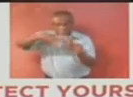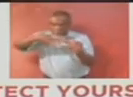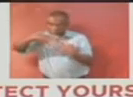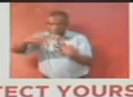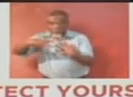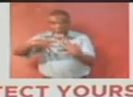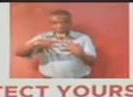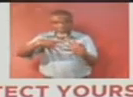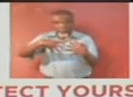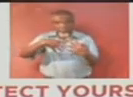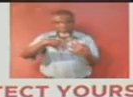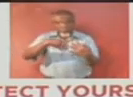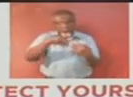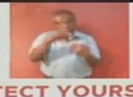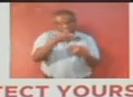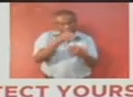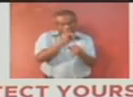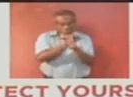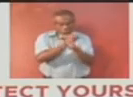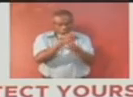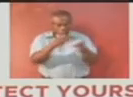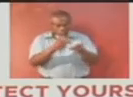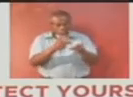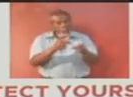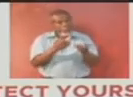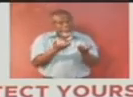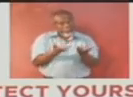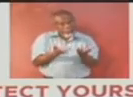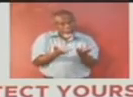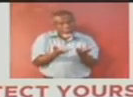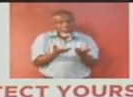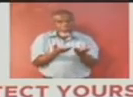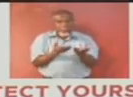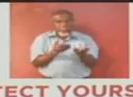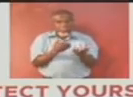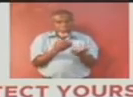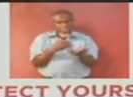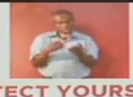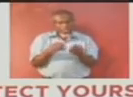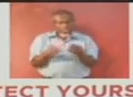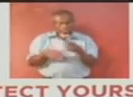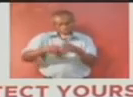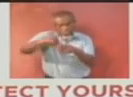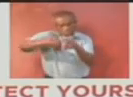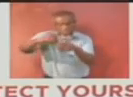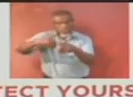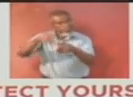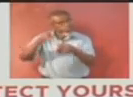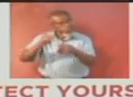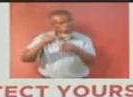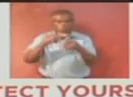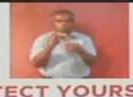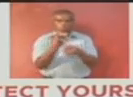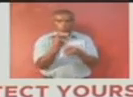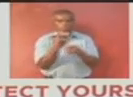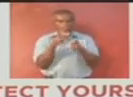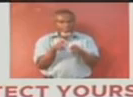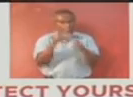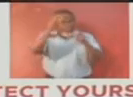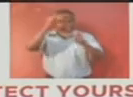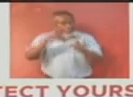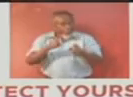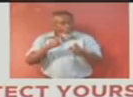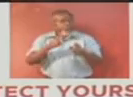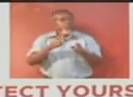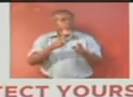reducing the unnecessary movement to non-essential retail, in all of those